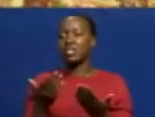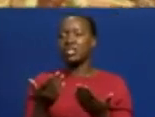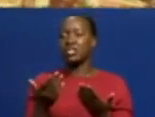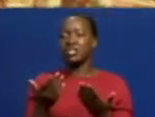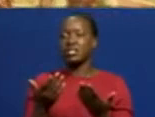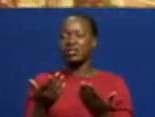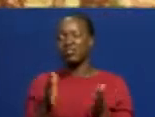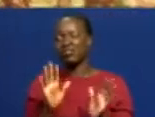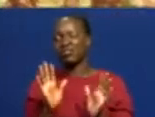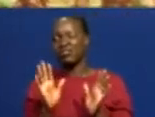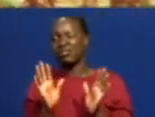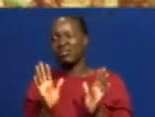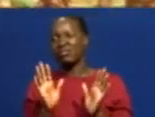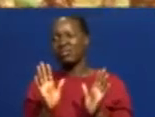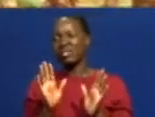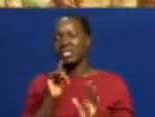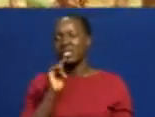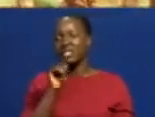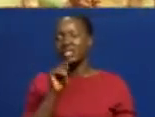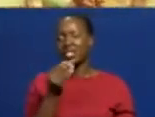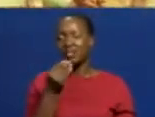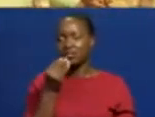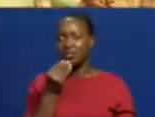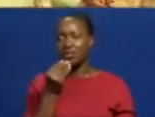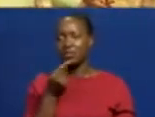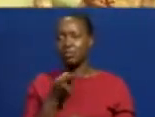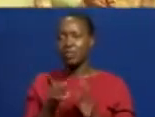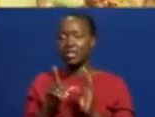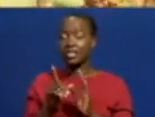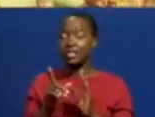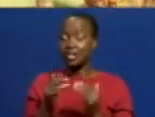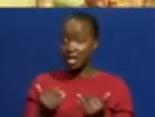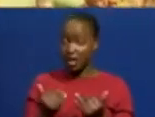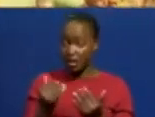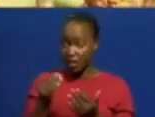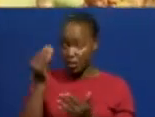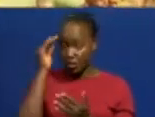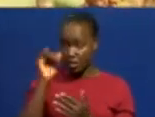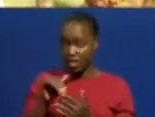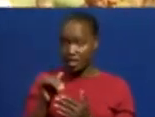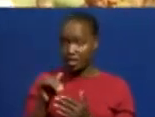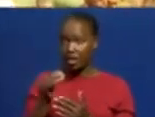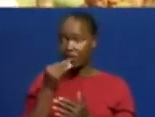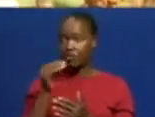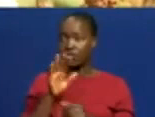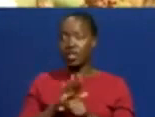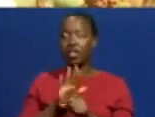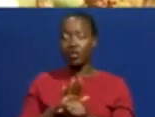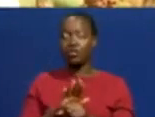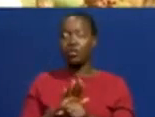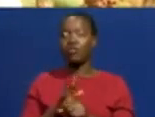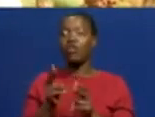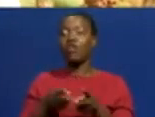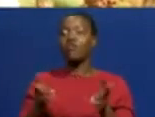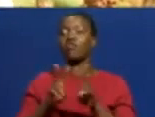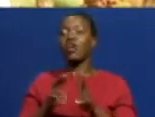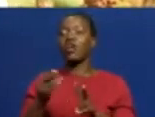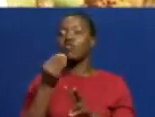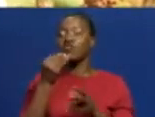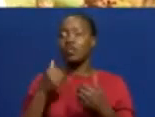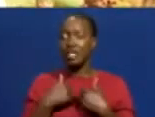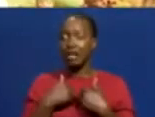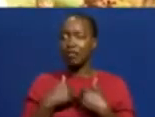millet, they are chicken foods. But lately, we've come to realize that these foods have a lot of nutritive value. They have a lot